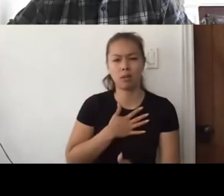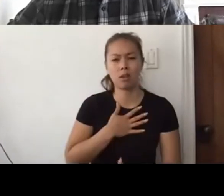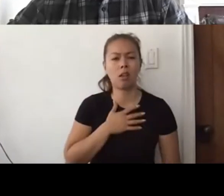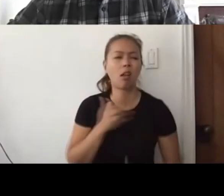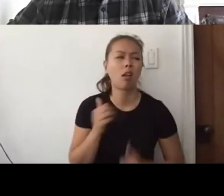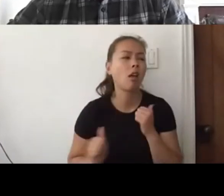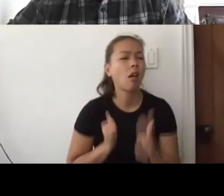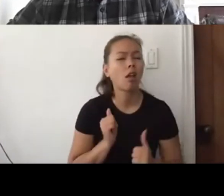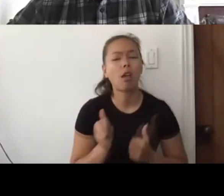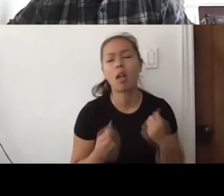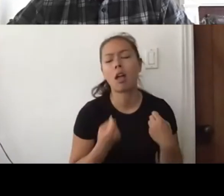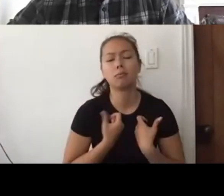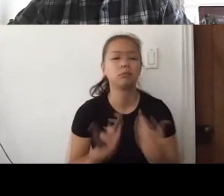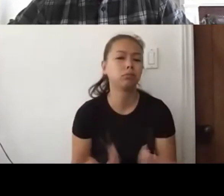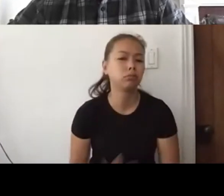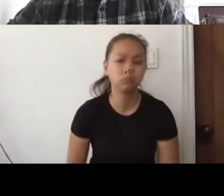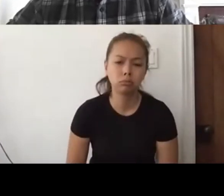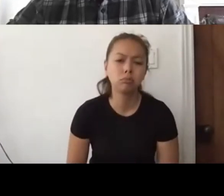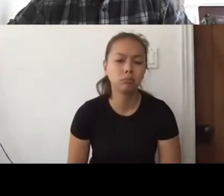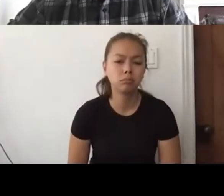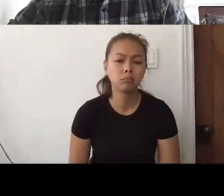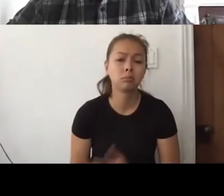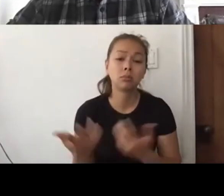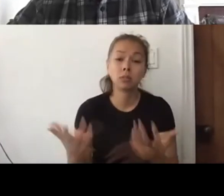our communities is an act of care.